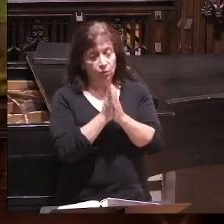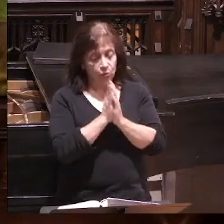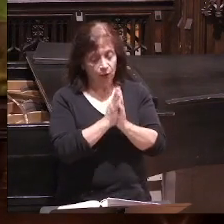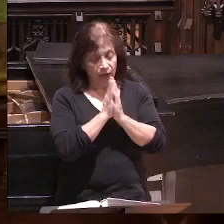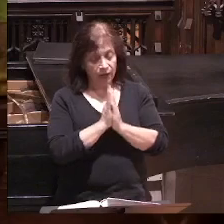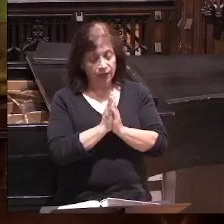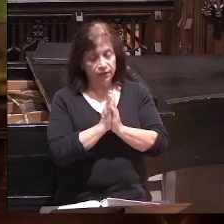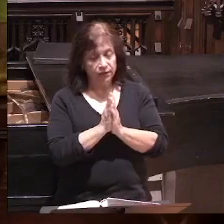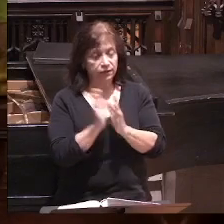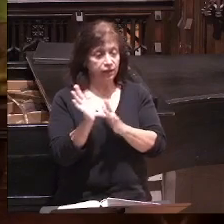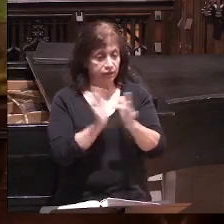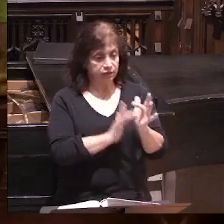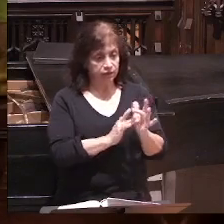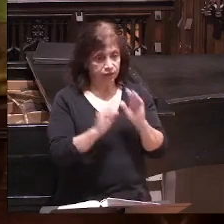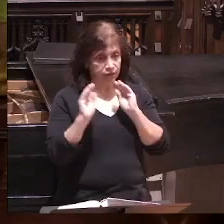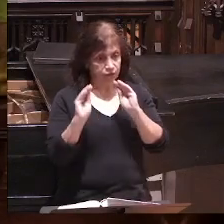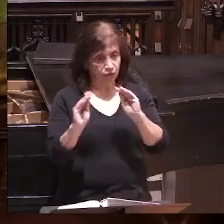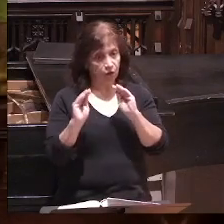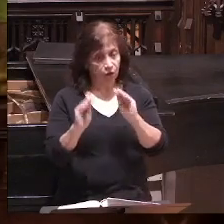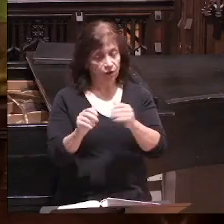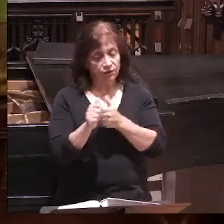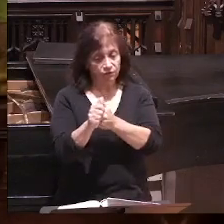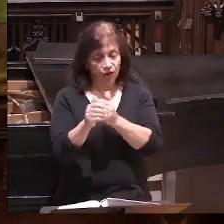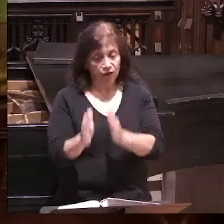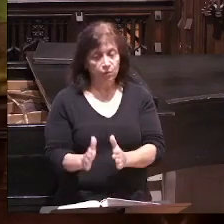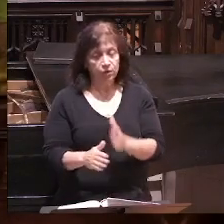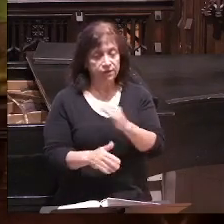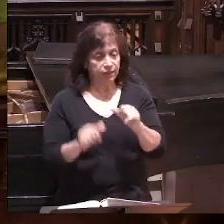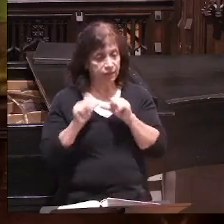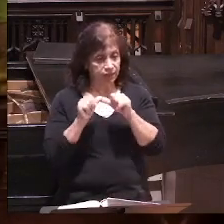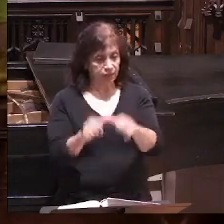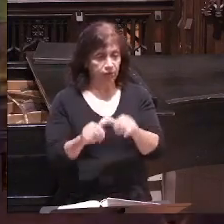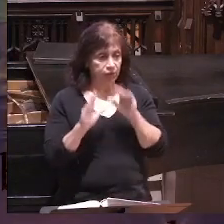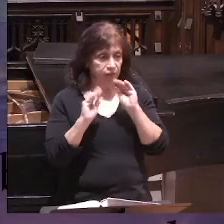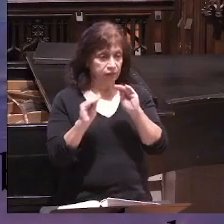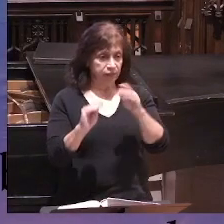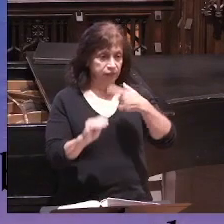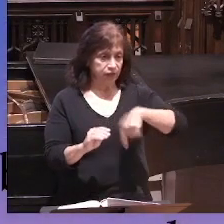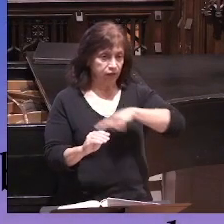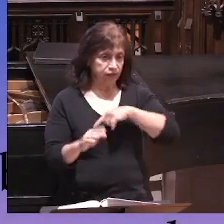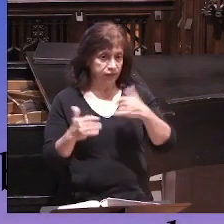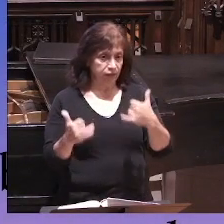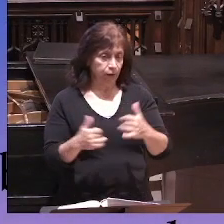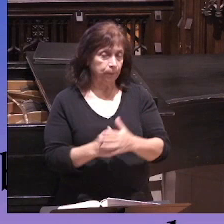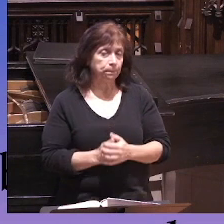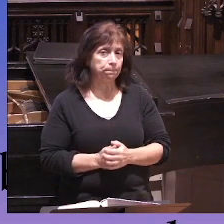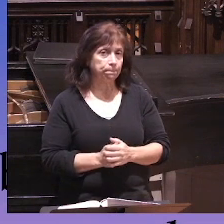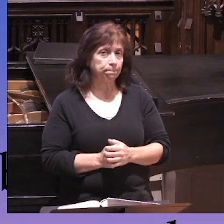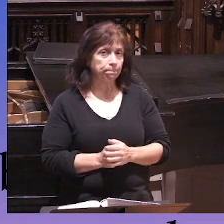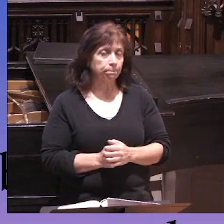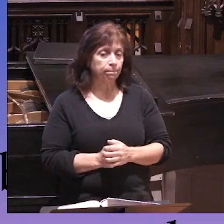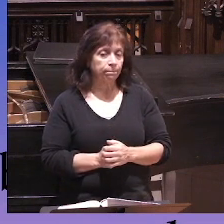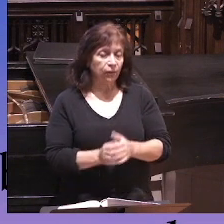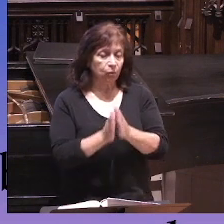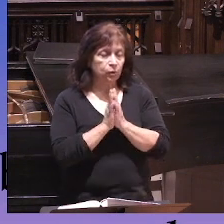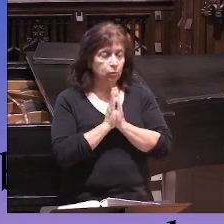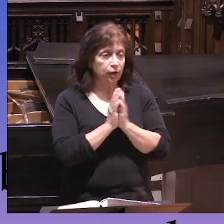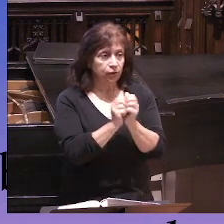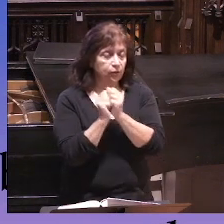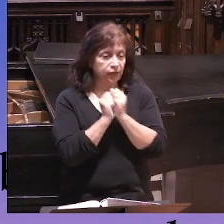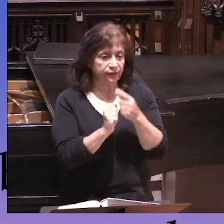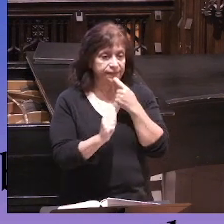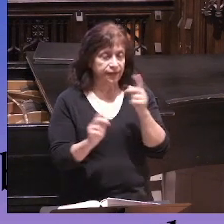praying the prayer that Jesus taught his disciples and continues to teach us today. We pray